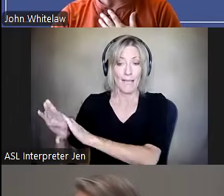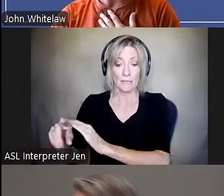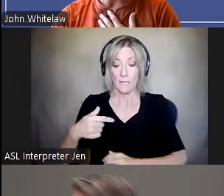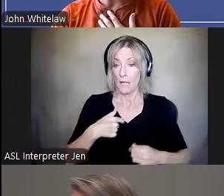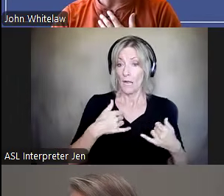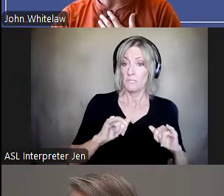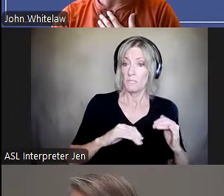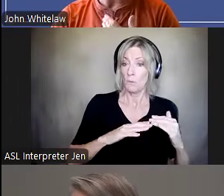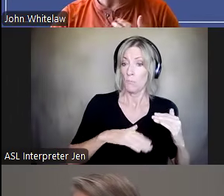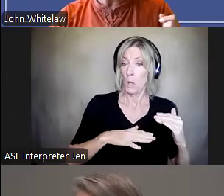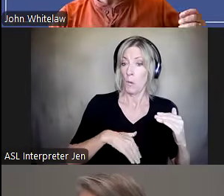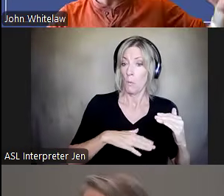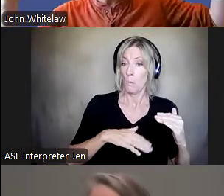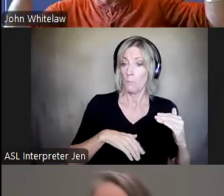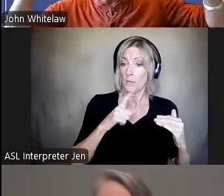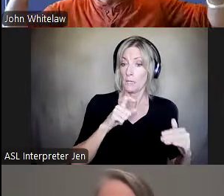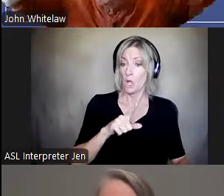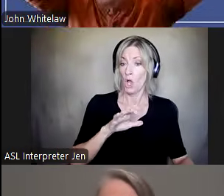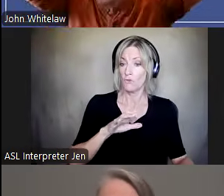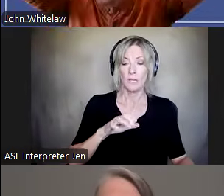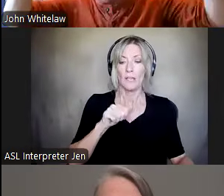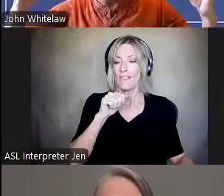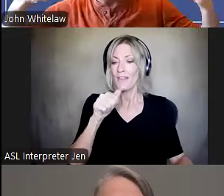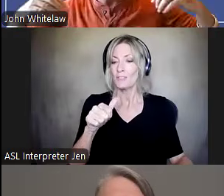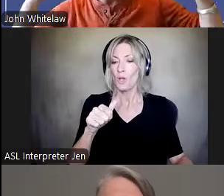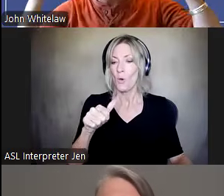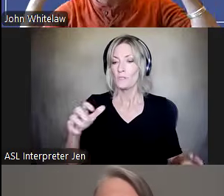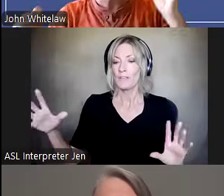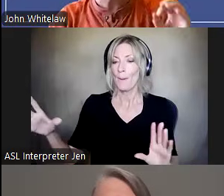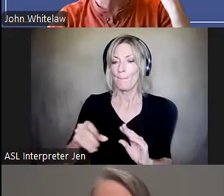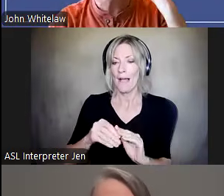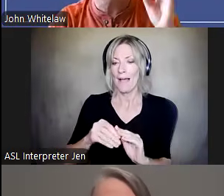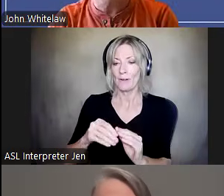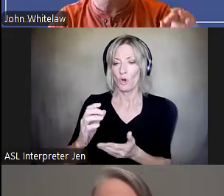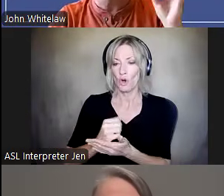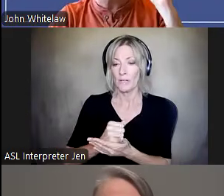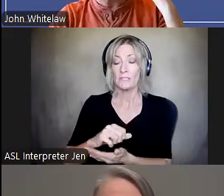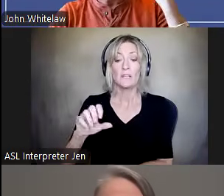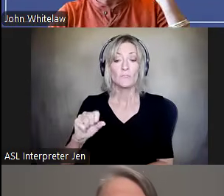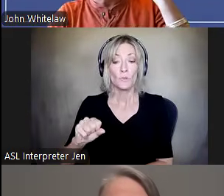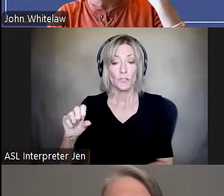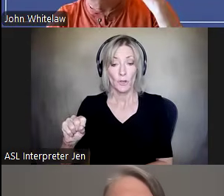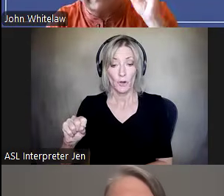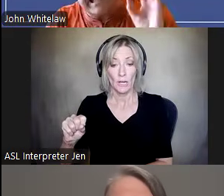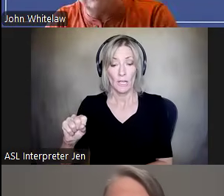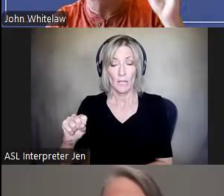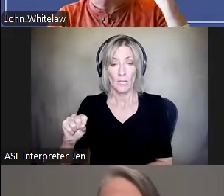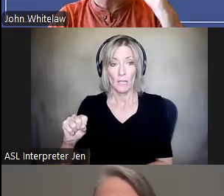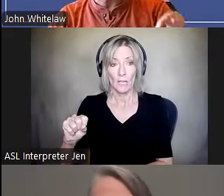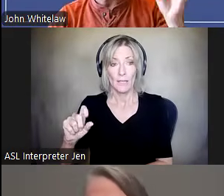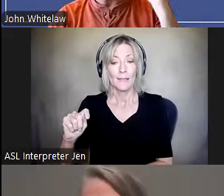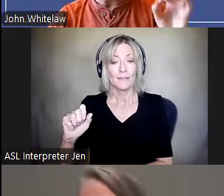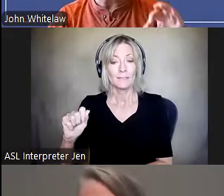way under the max because I only do 100. They don't put our earnings together. Social Security, taxes,